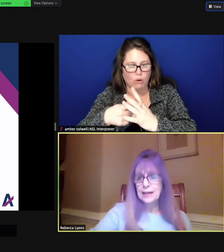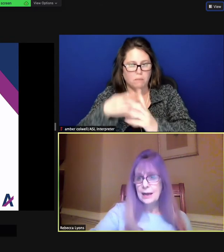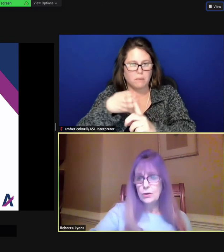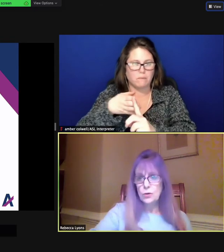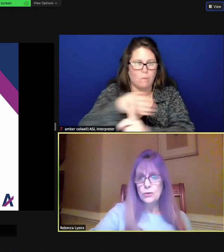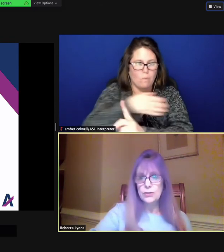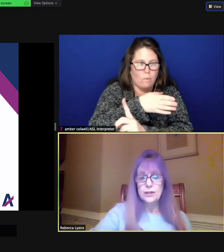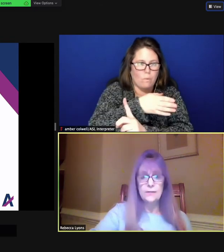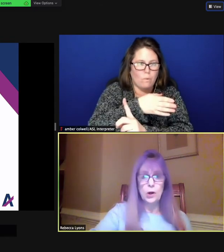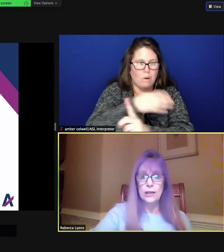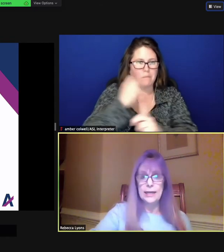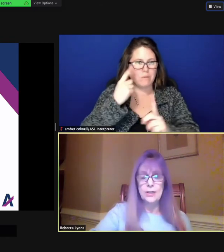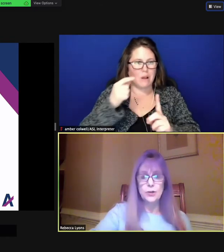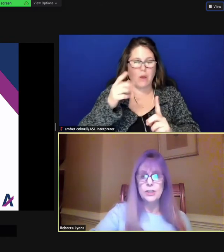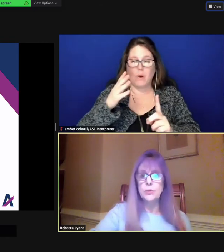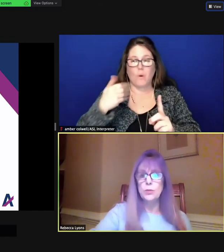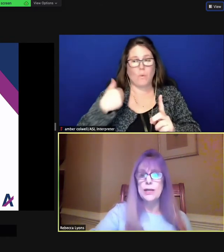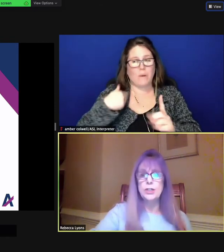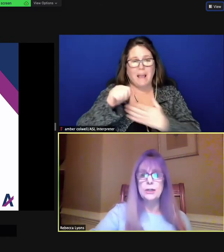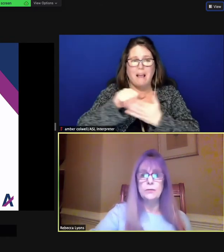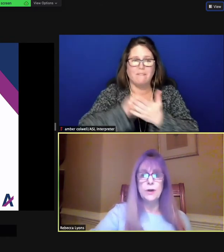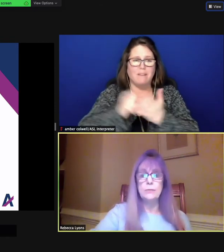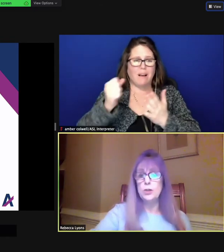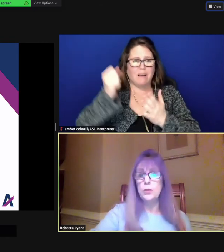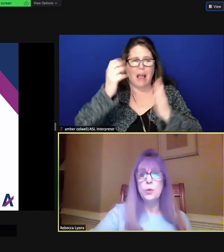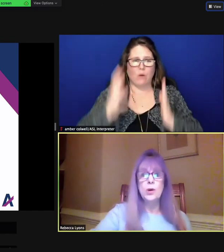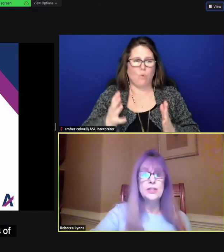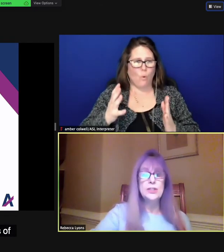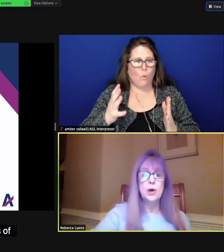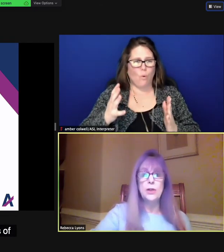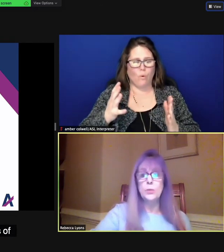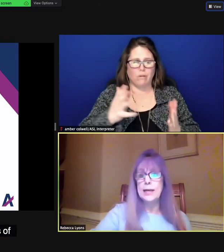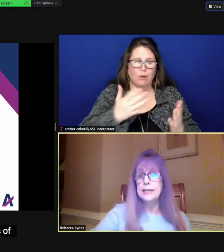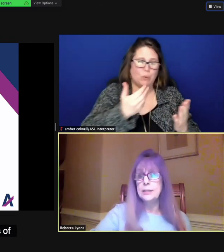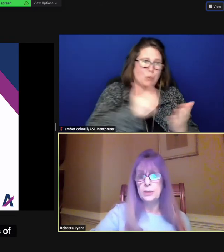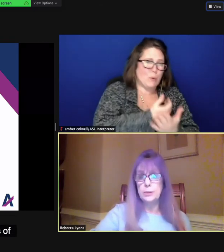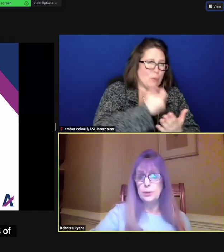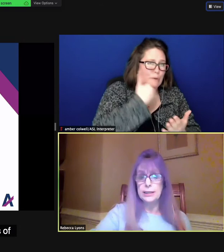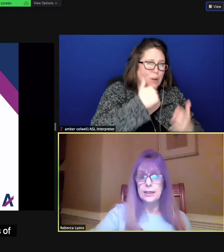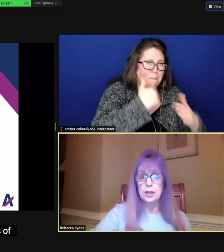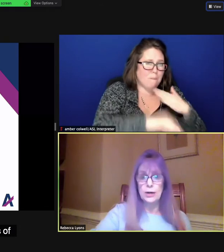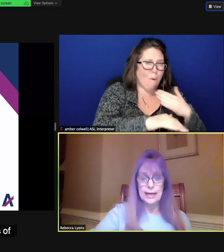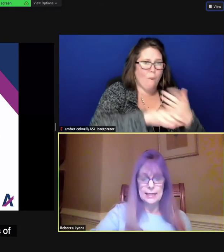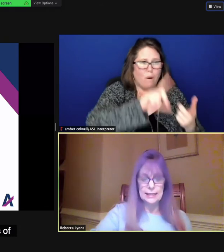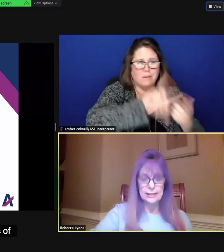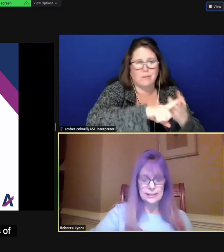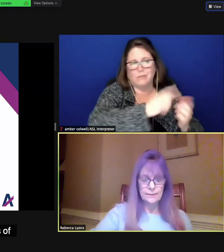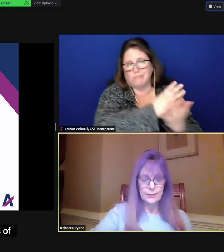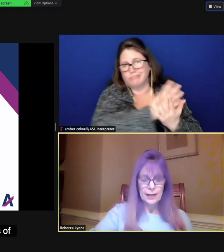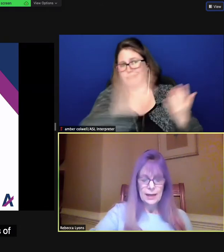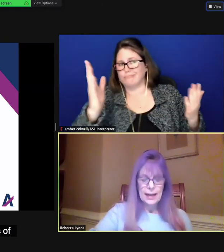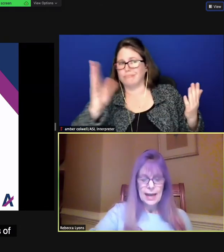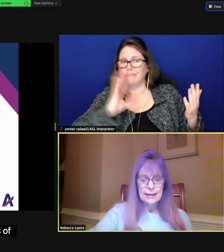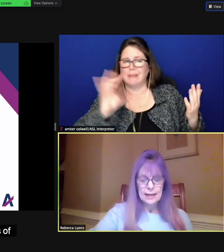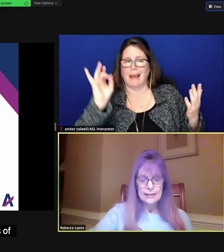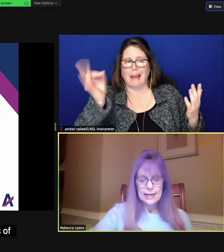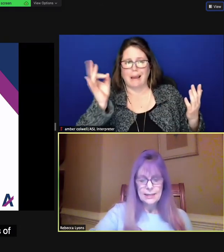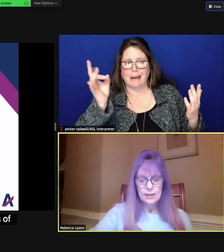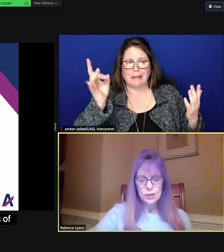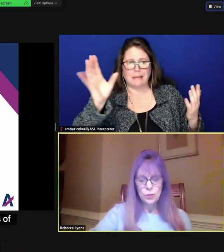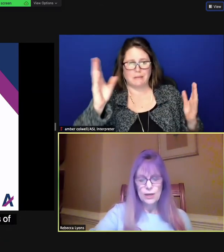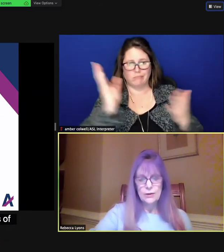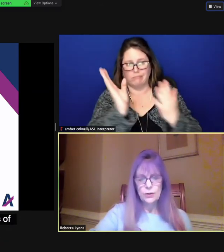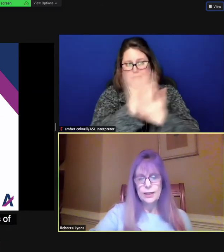we have account holders of all ages, ranging from newborns all the way to people in their 80s. And I'd